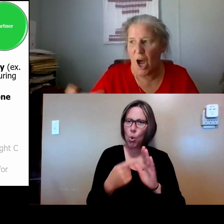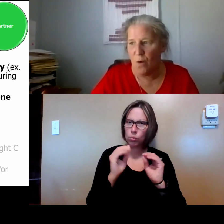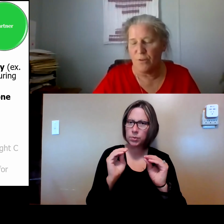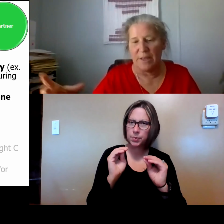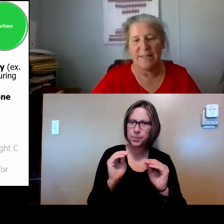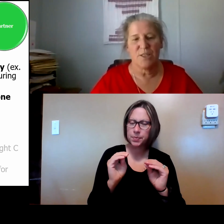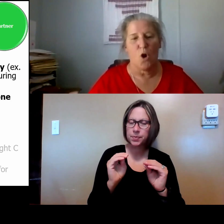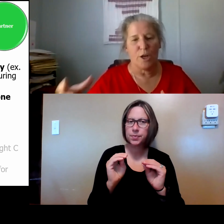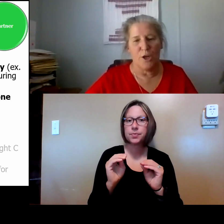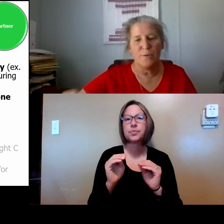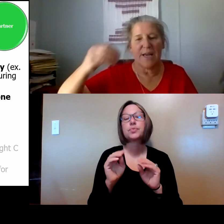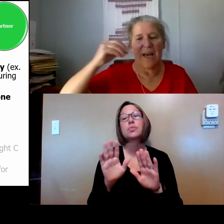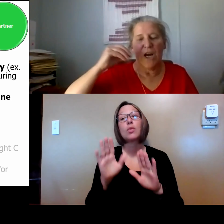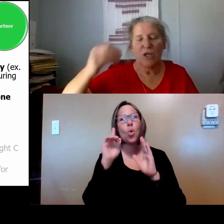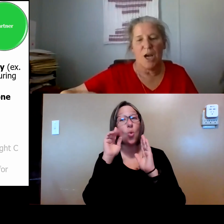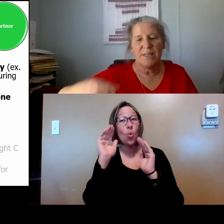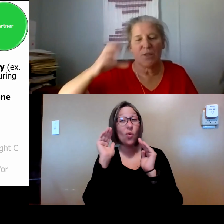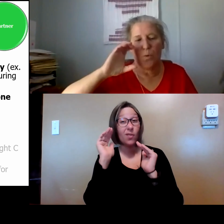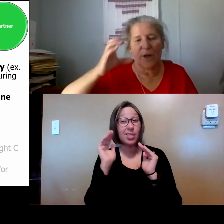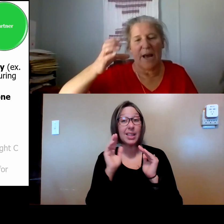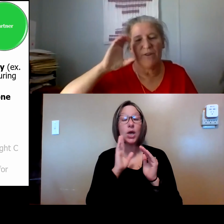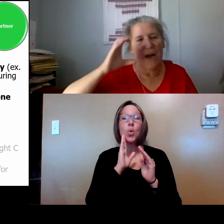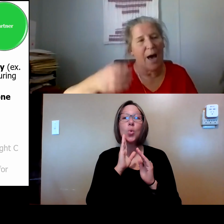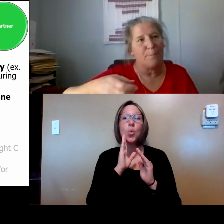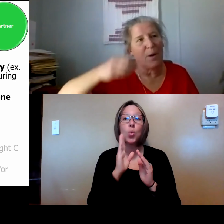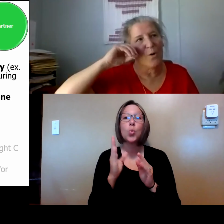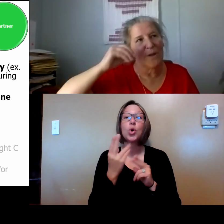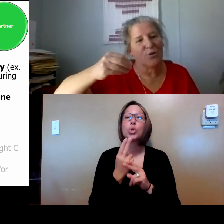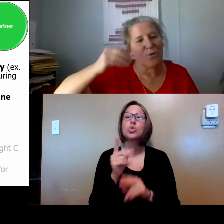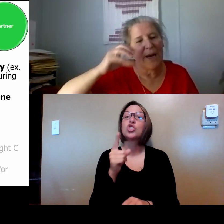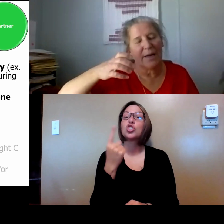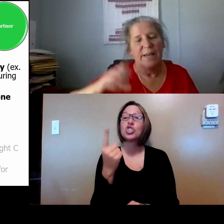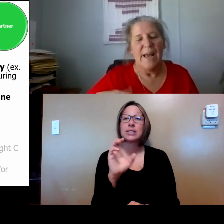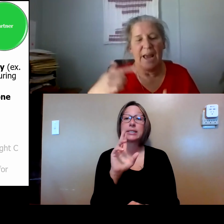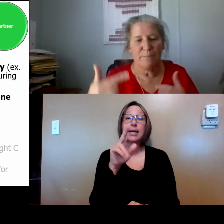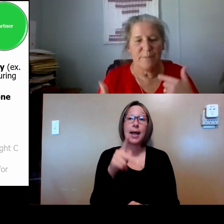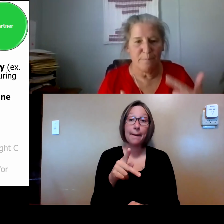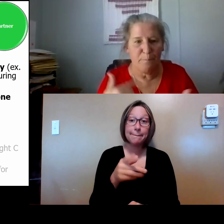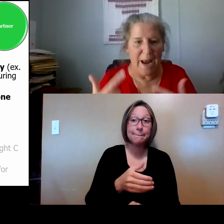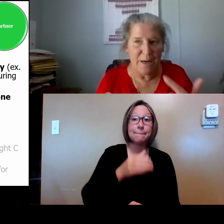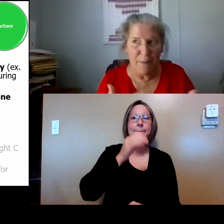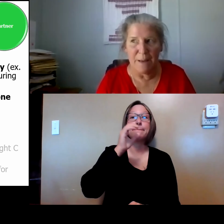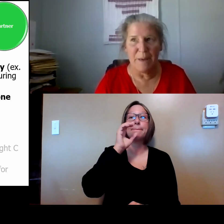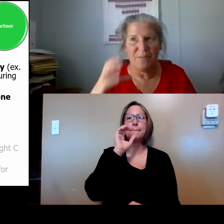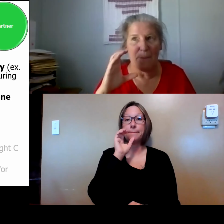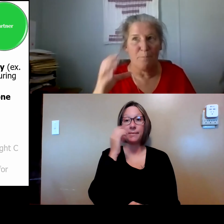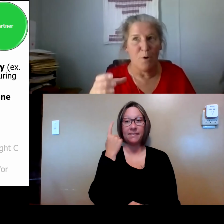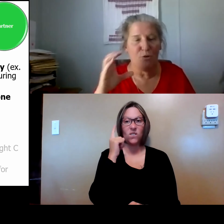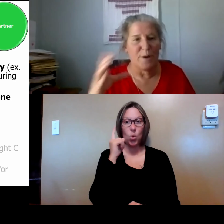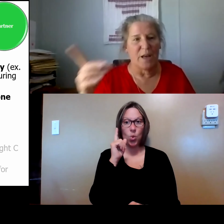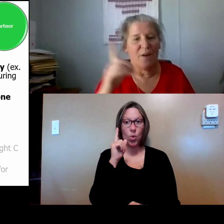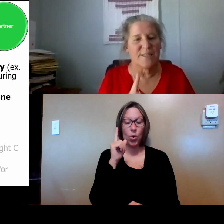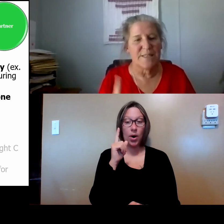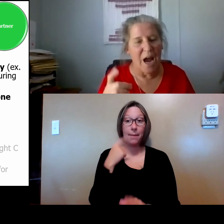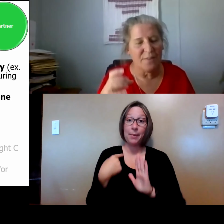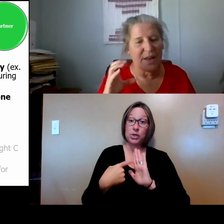going to hopefully start using we're going to have a cup and we're going to drink. And I'm pantomiming that